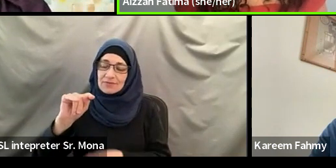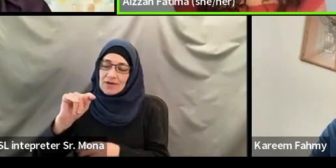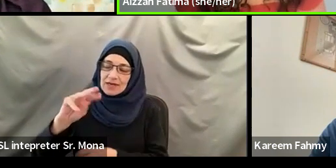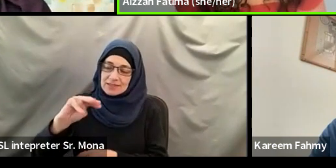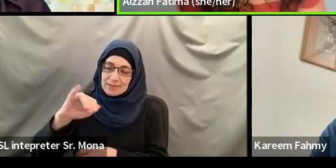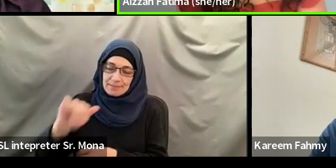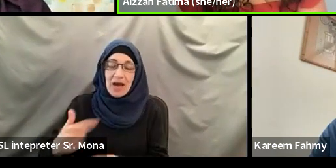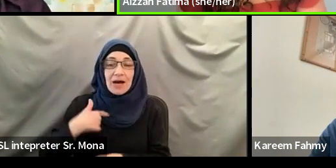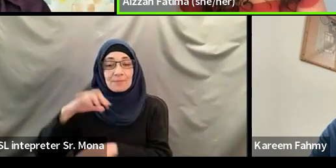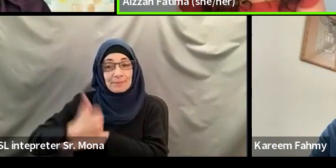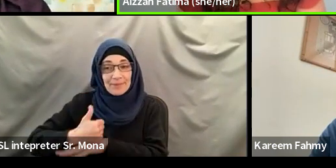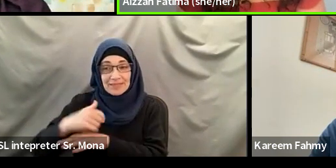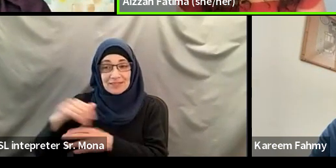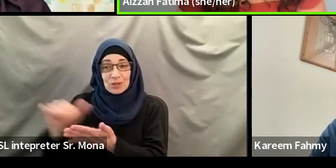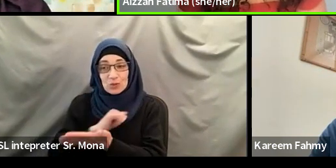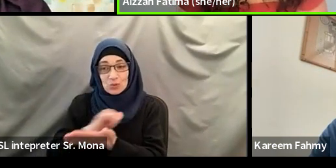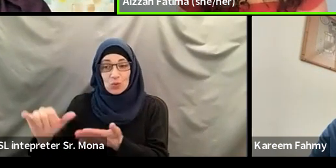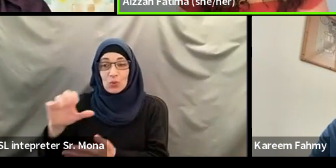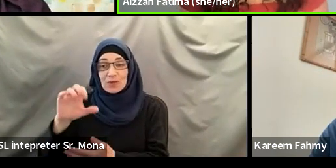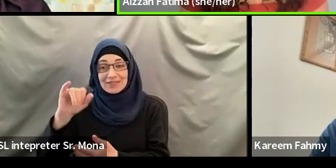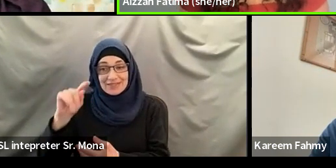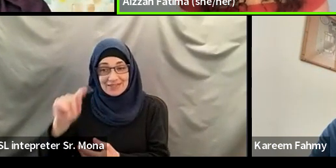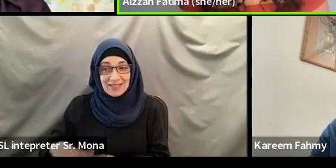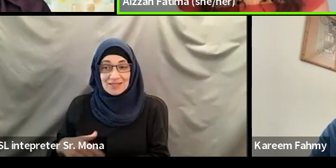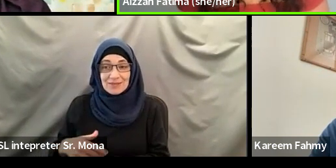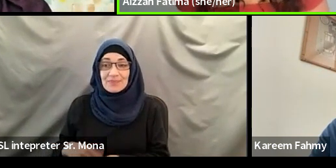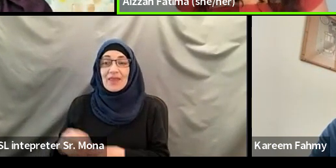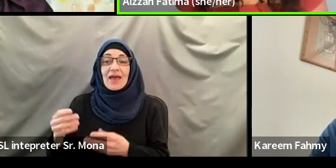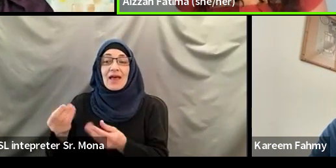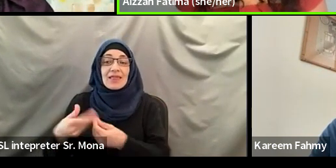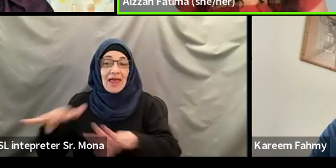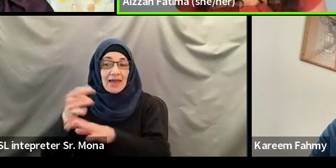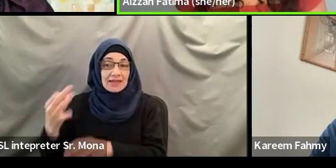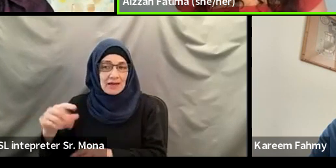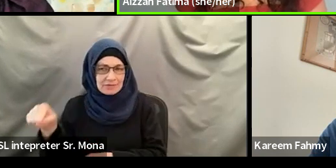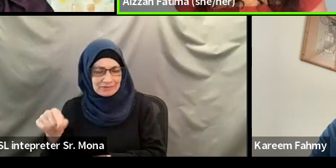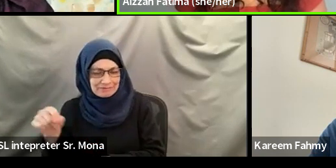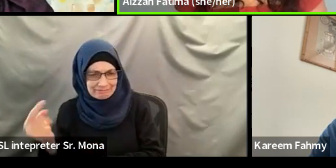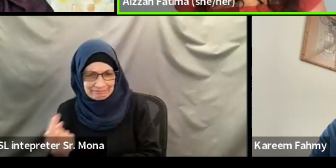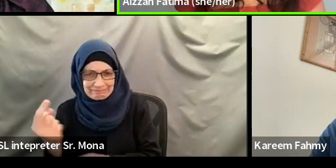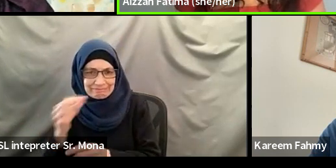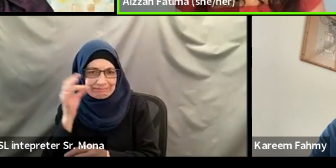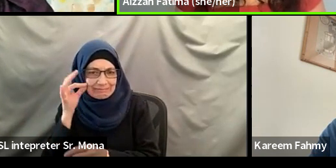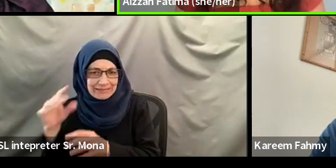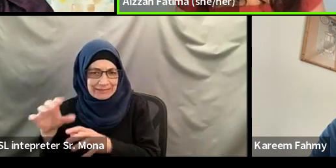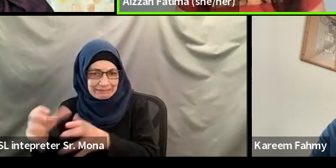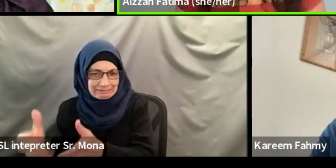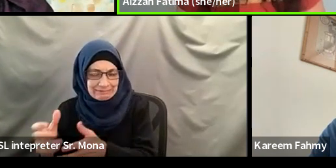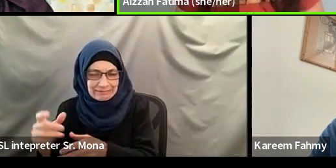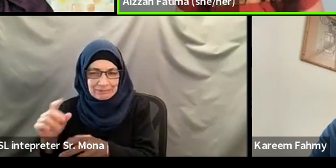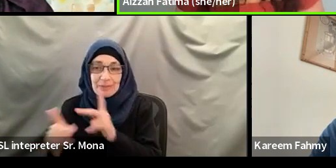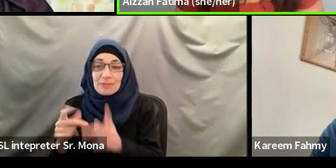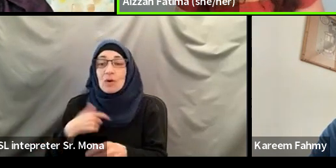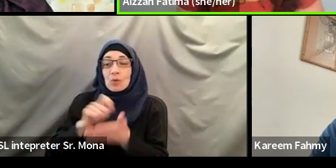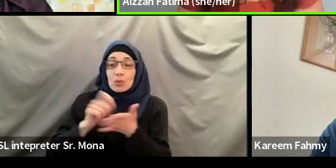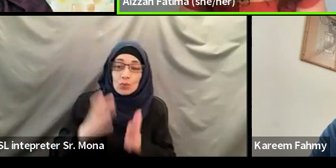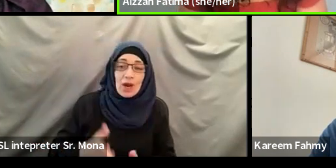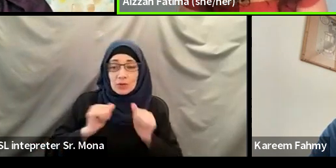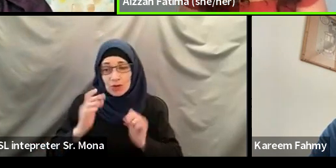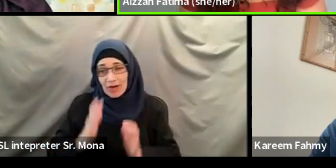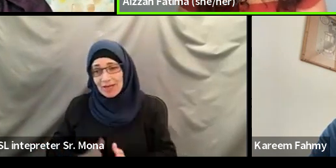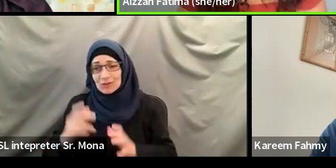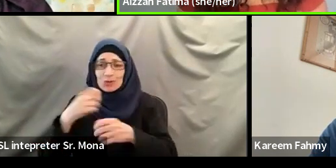City, also known as the land of the Lenape people. I am a writer, actor, producer,